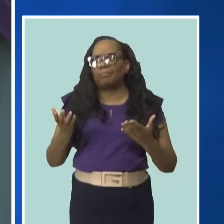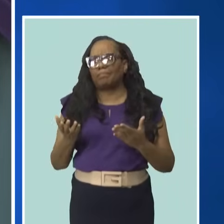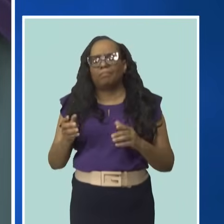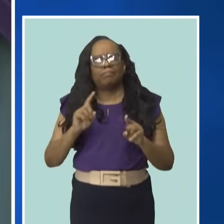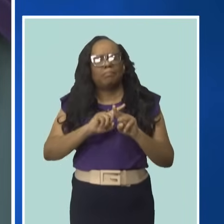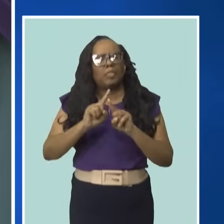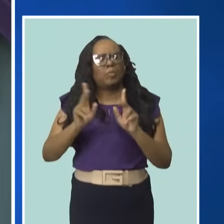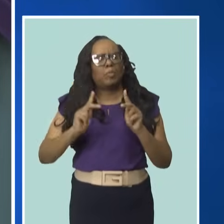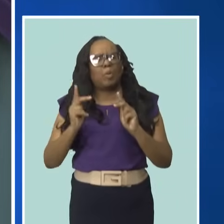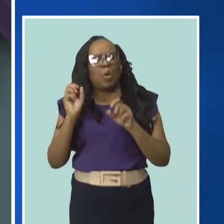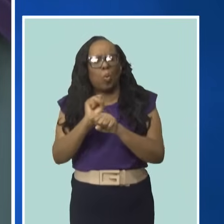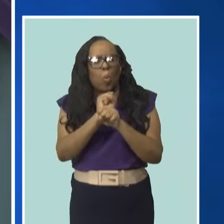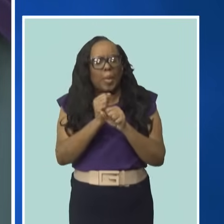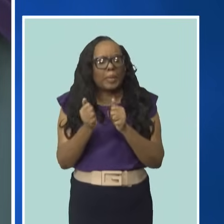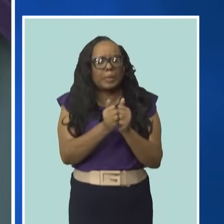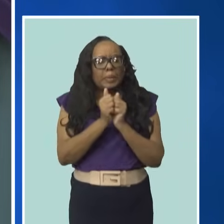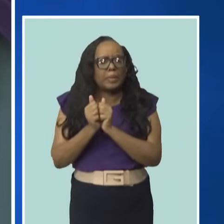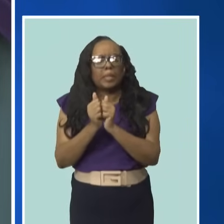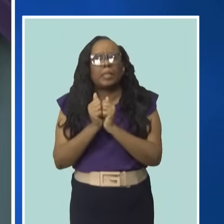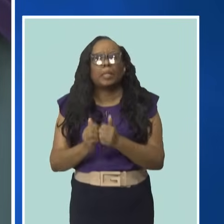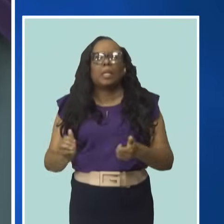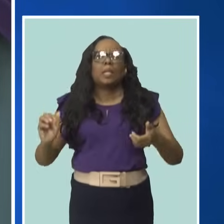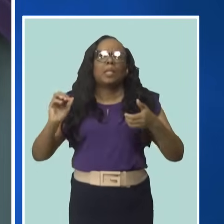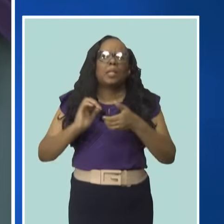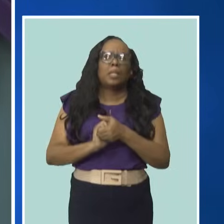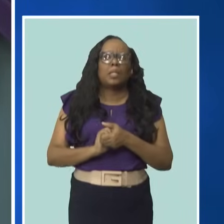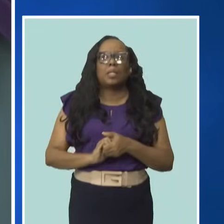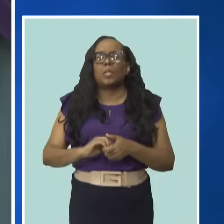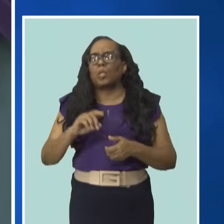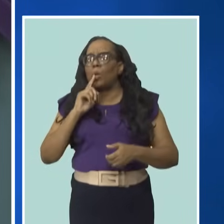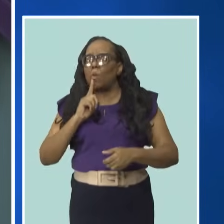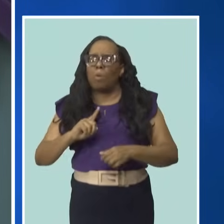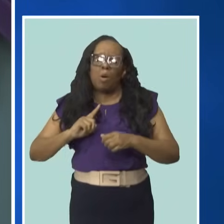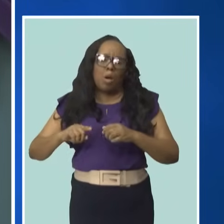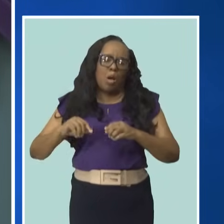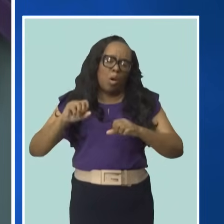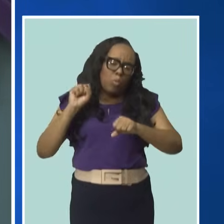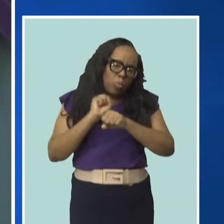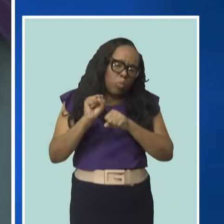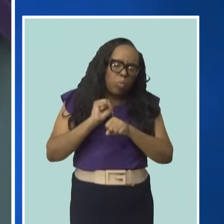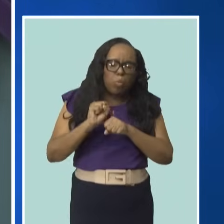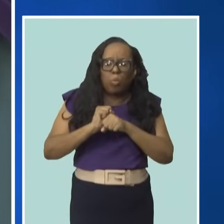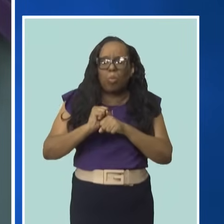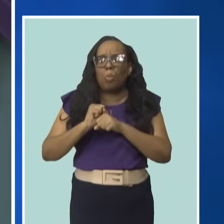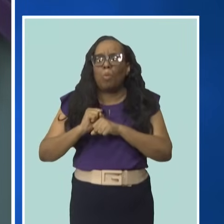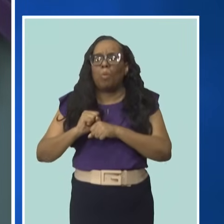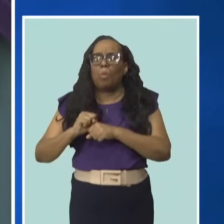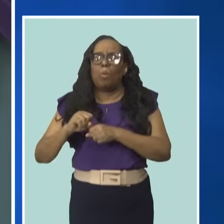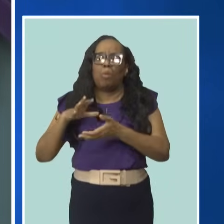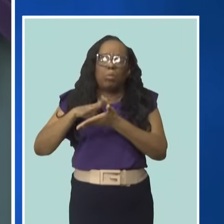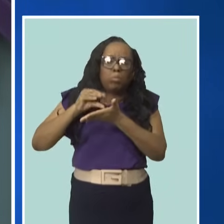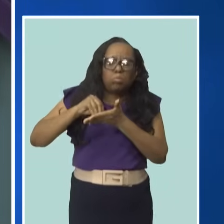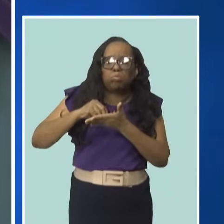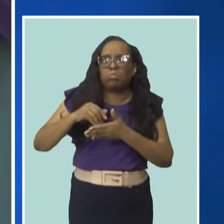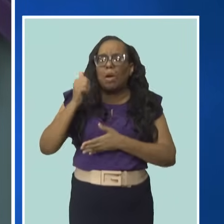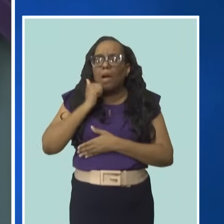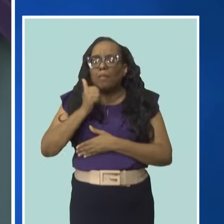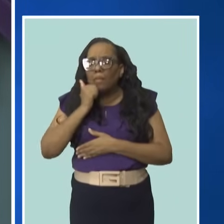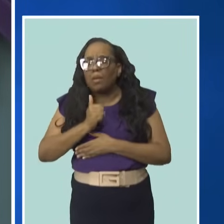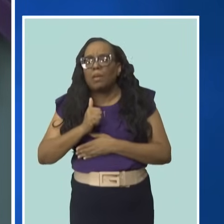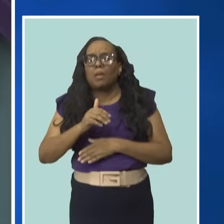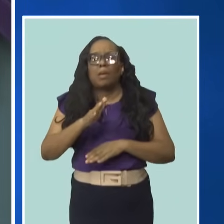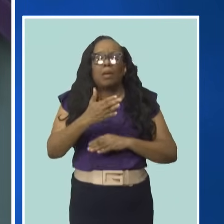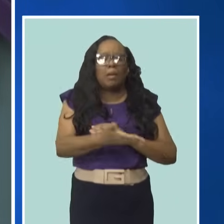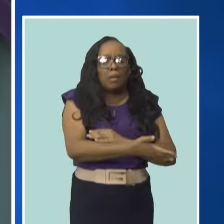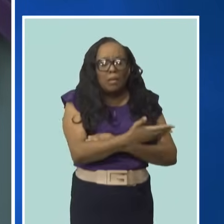they can tell you that they've been grilled and drilled day after day, evening after evening,